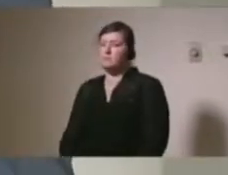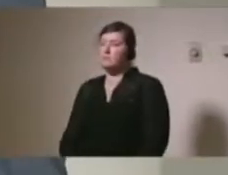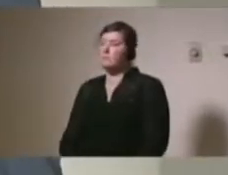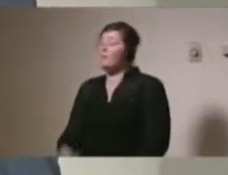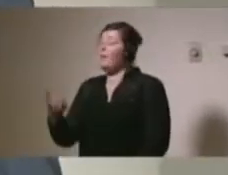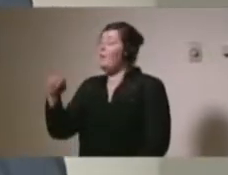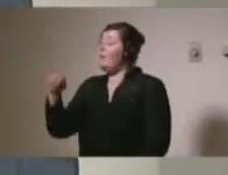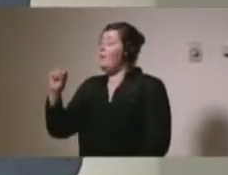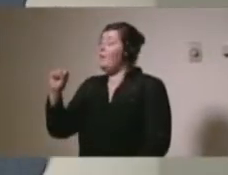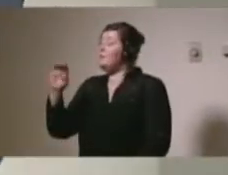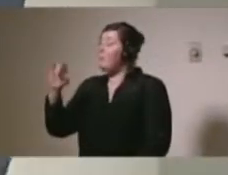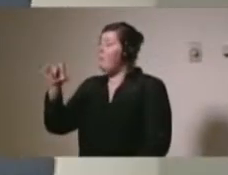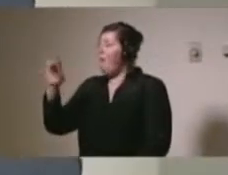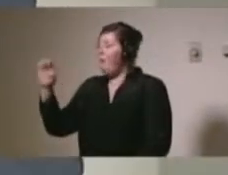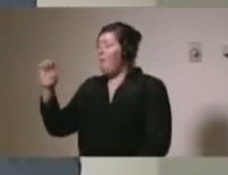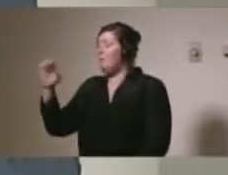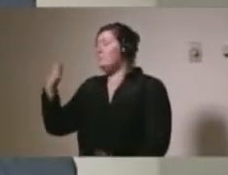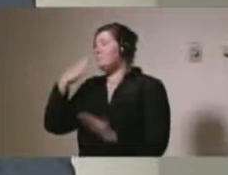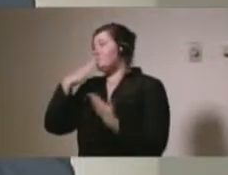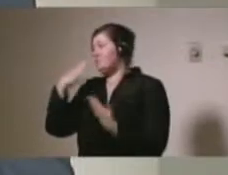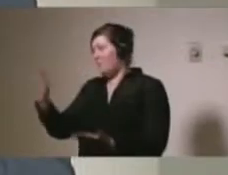Thank you very much, Isabelle.